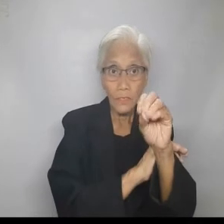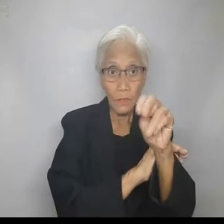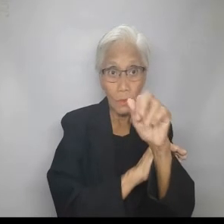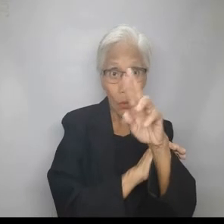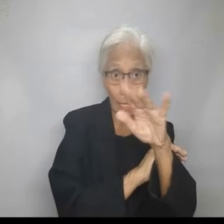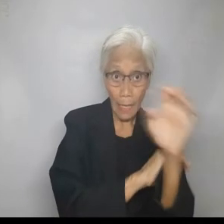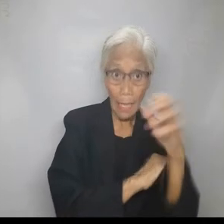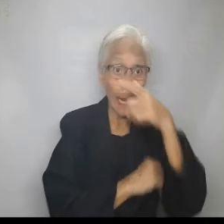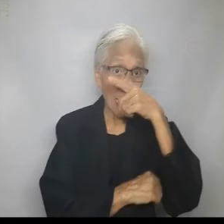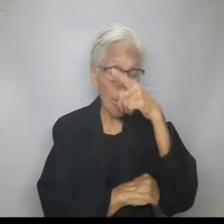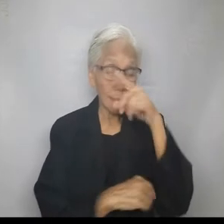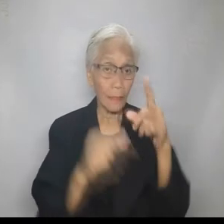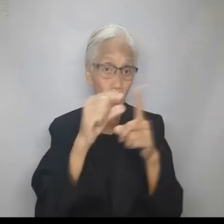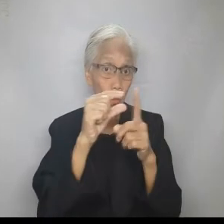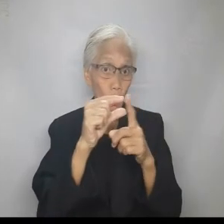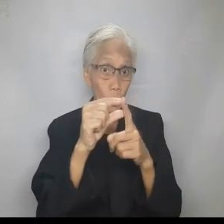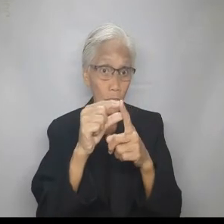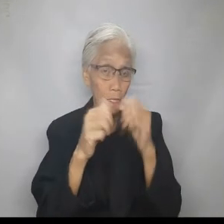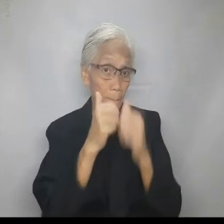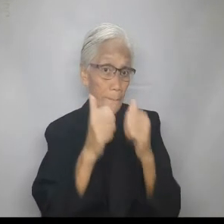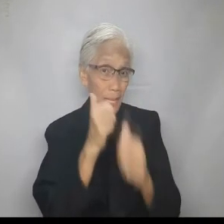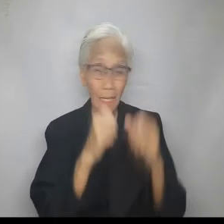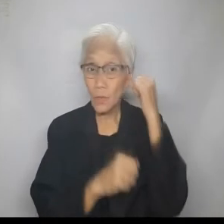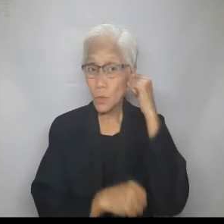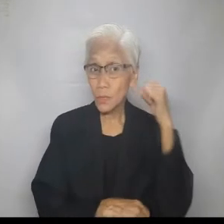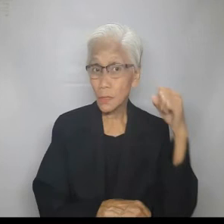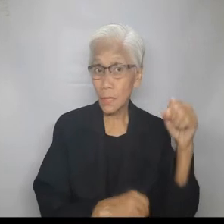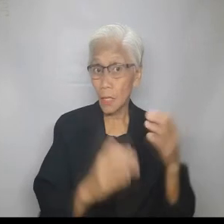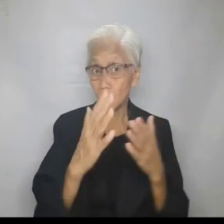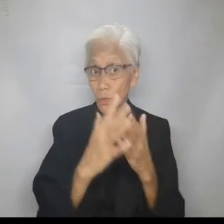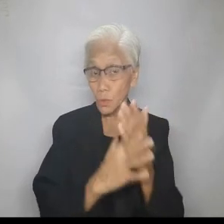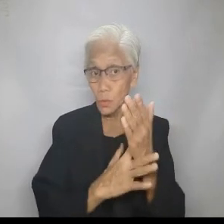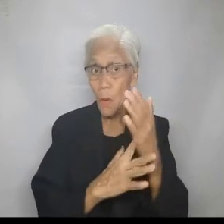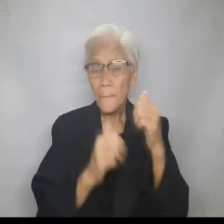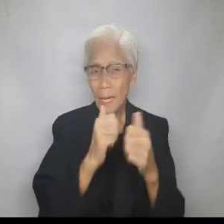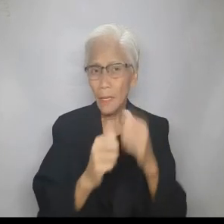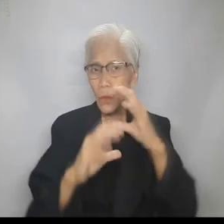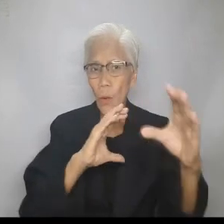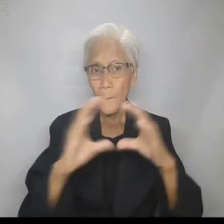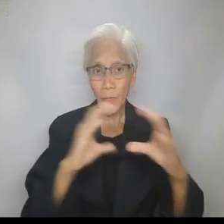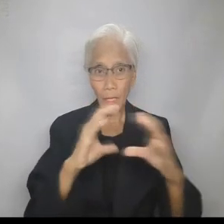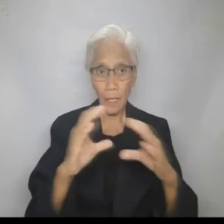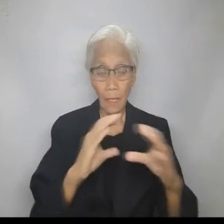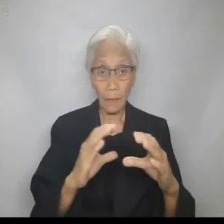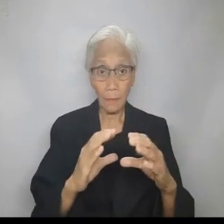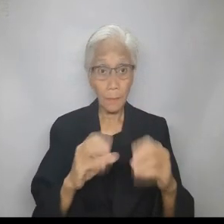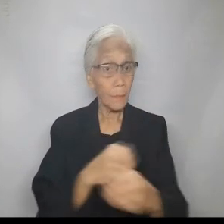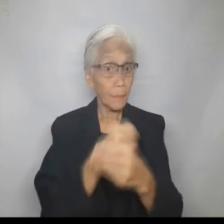sonare, Latin words meaning to sound through, that is, to